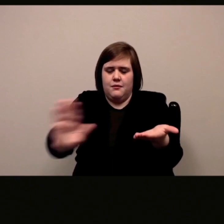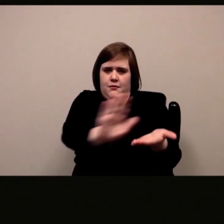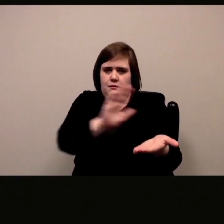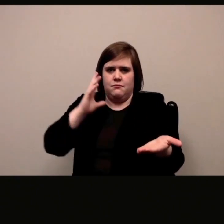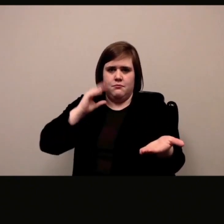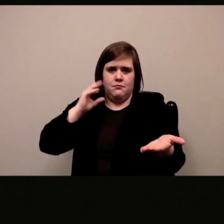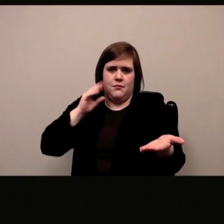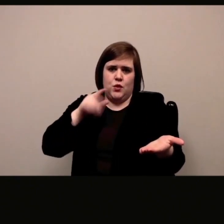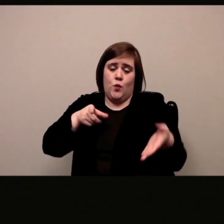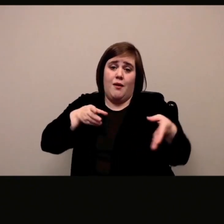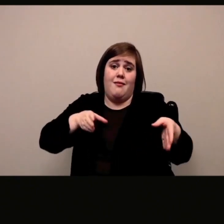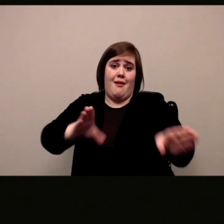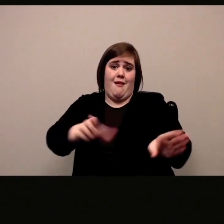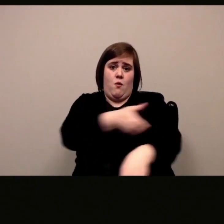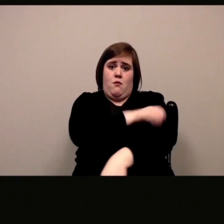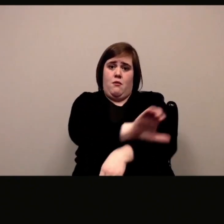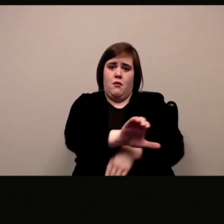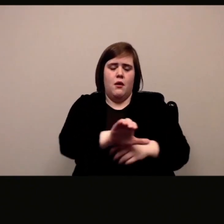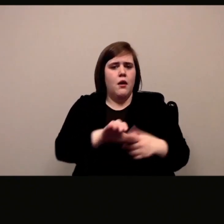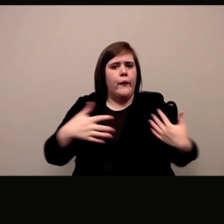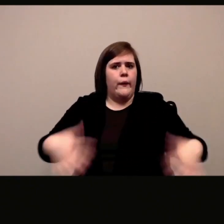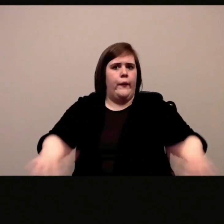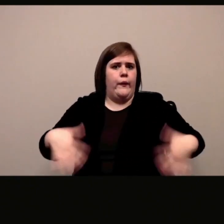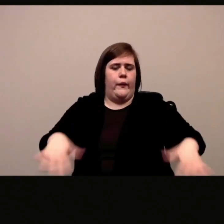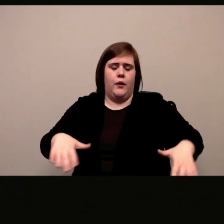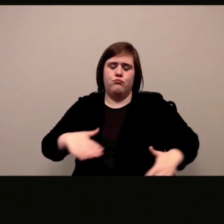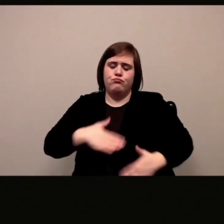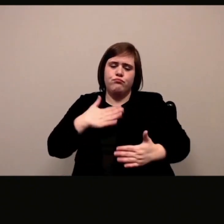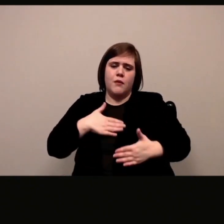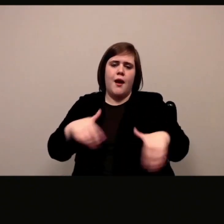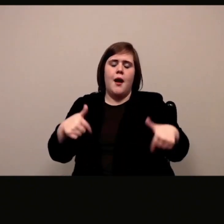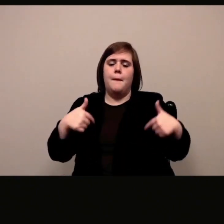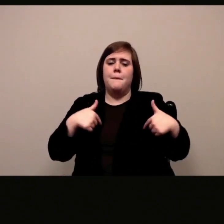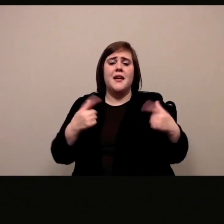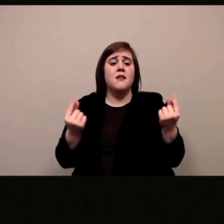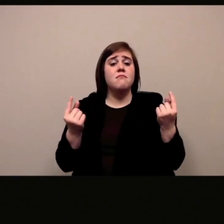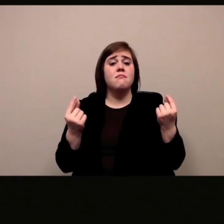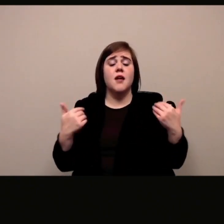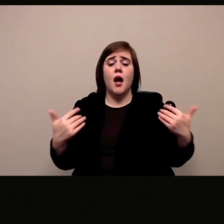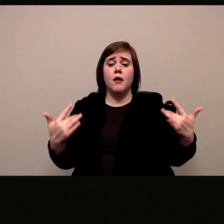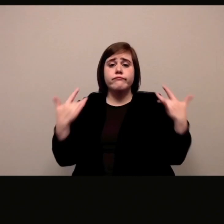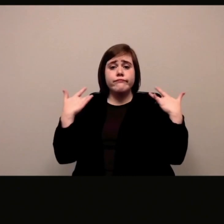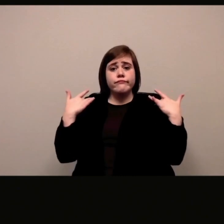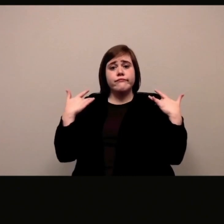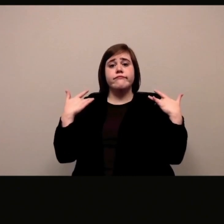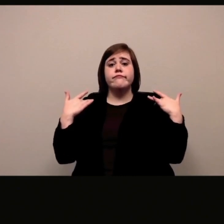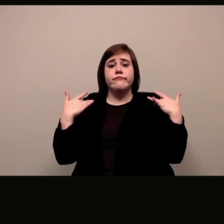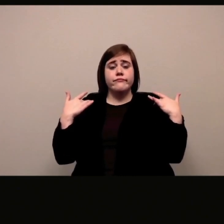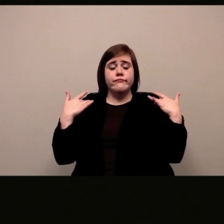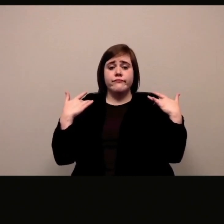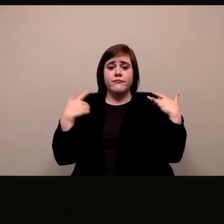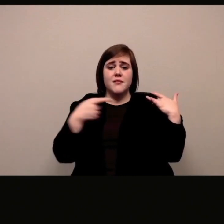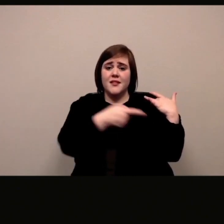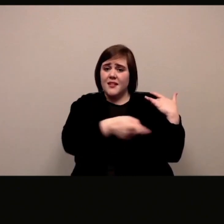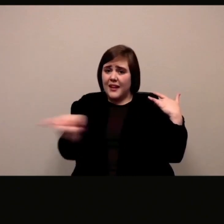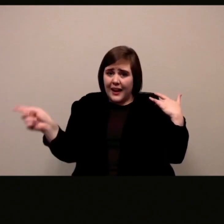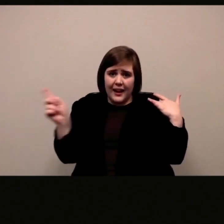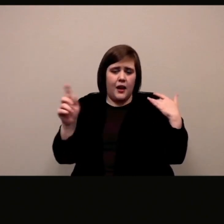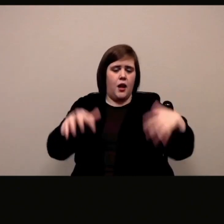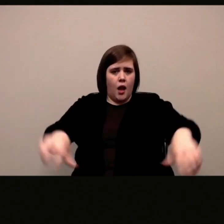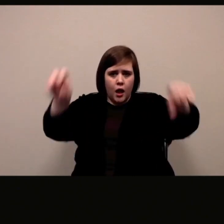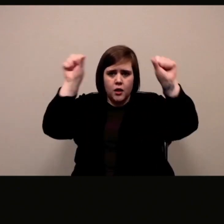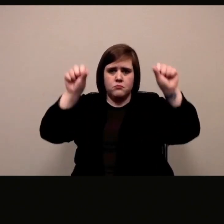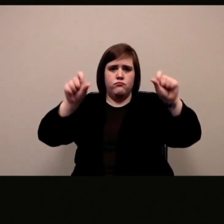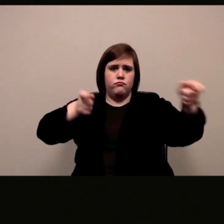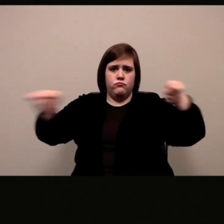allow them. I am so happy that I can just sit back now at my desk and allow them to control everything.